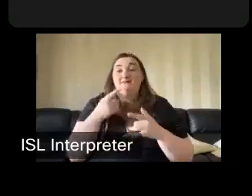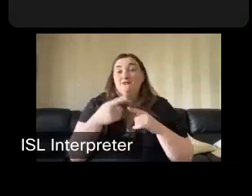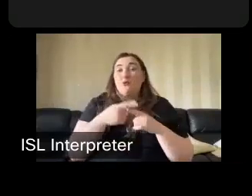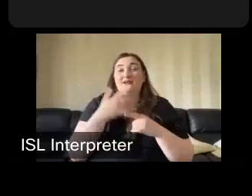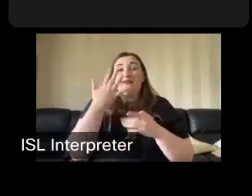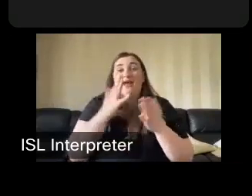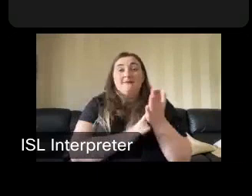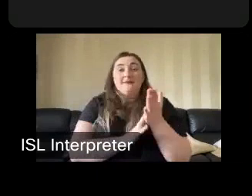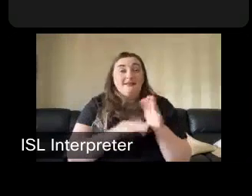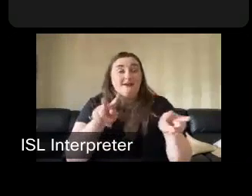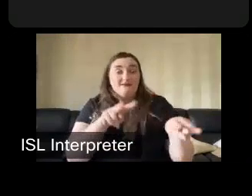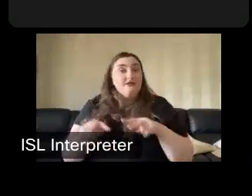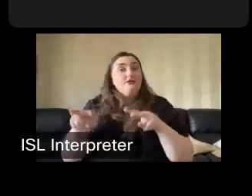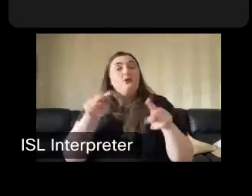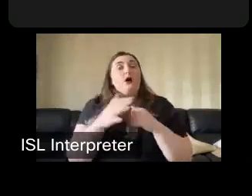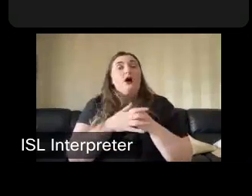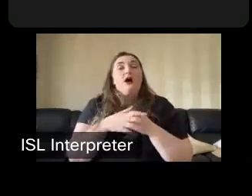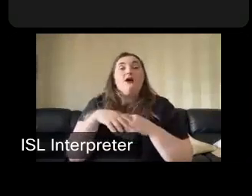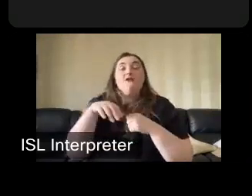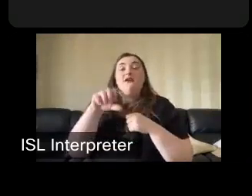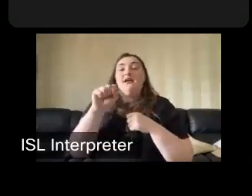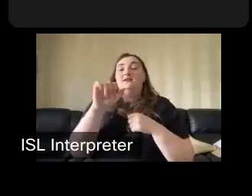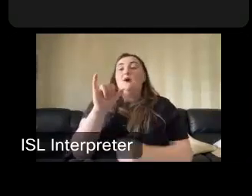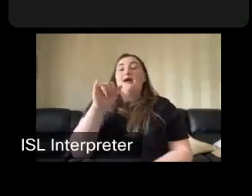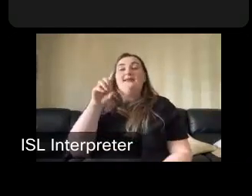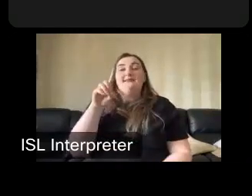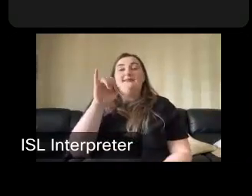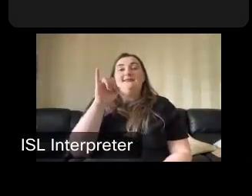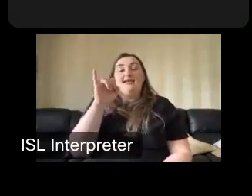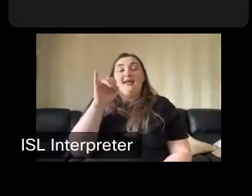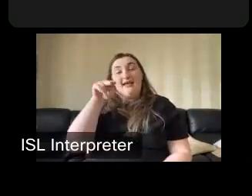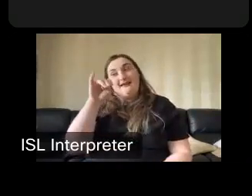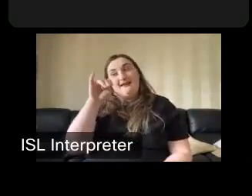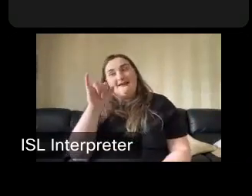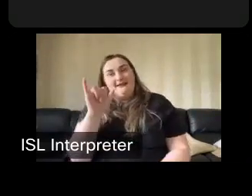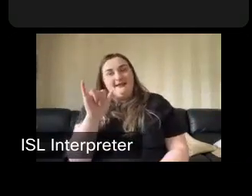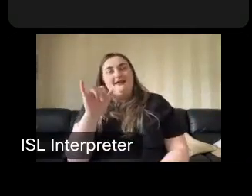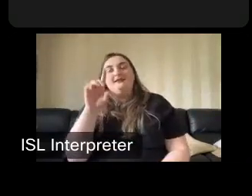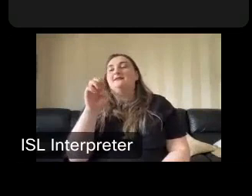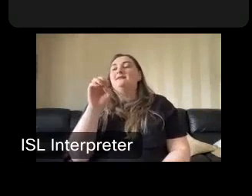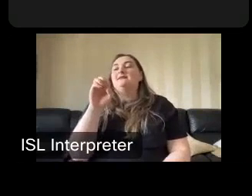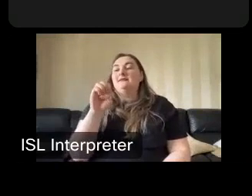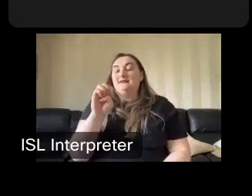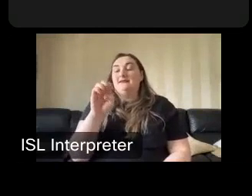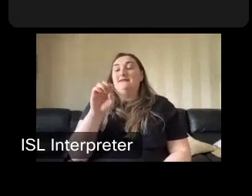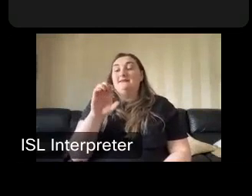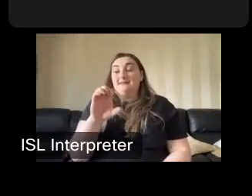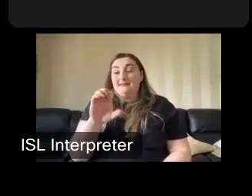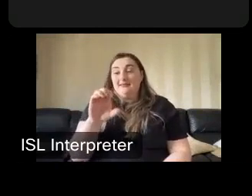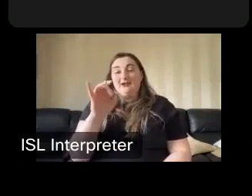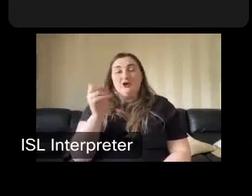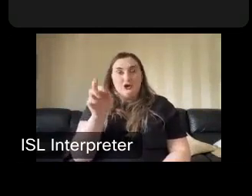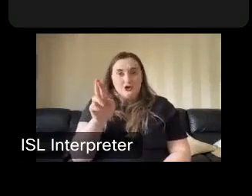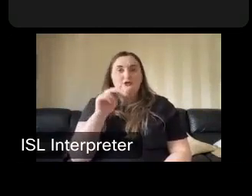video of Sidney Dekker, who is a psychologist. He's based in the US. He's